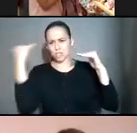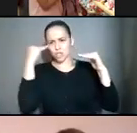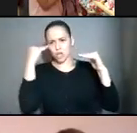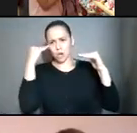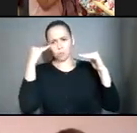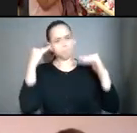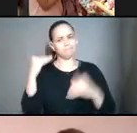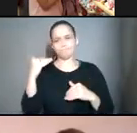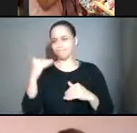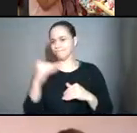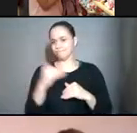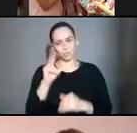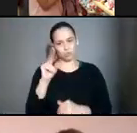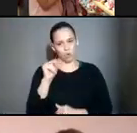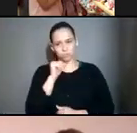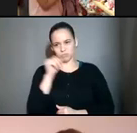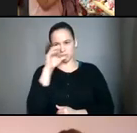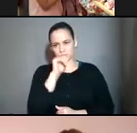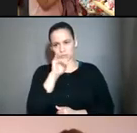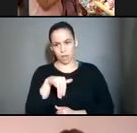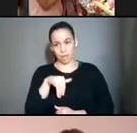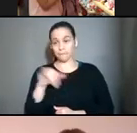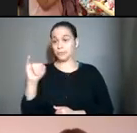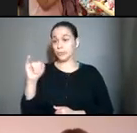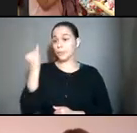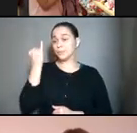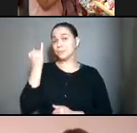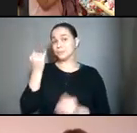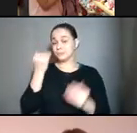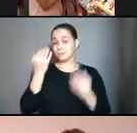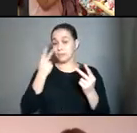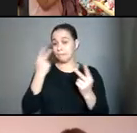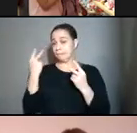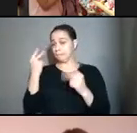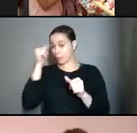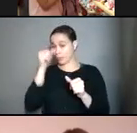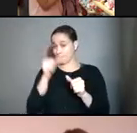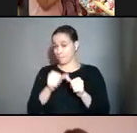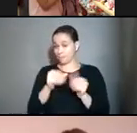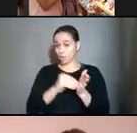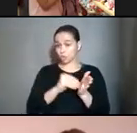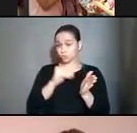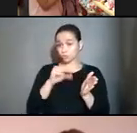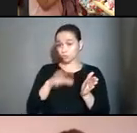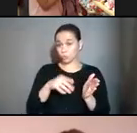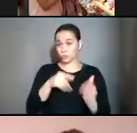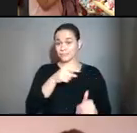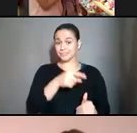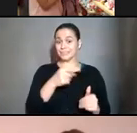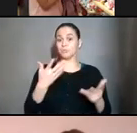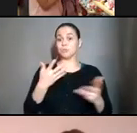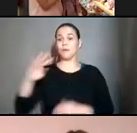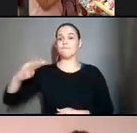their grade level content. So if you recall, the student on the screen was in 4th